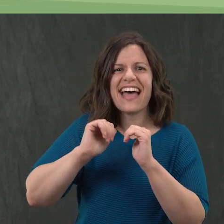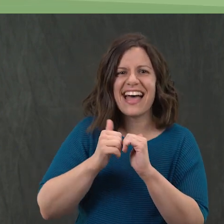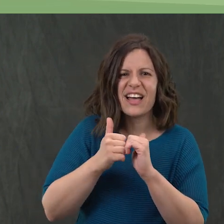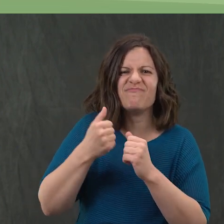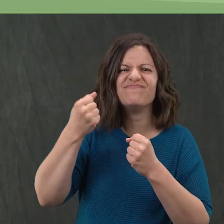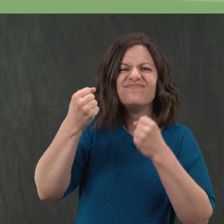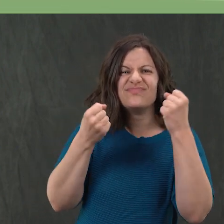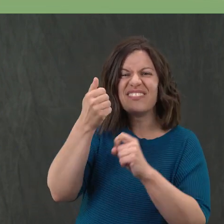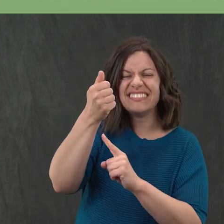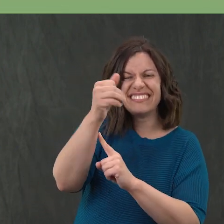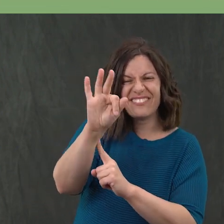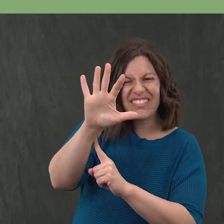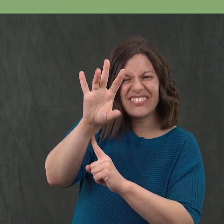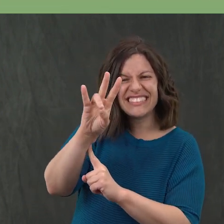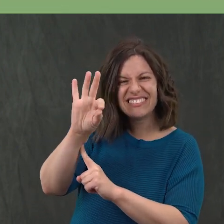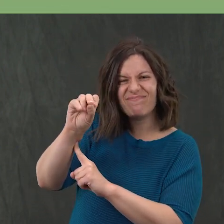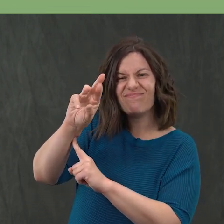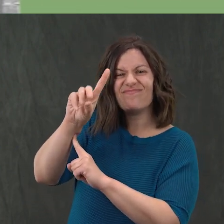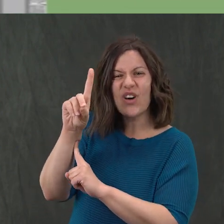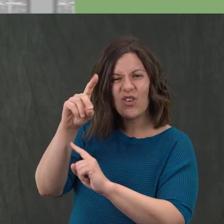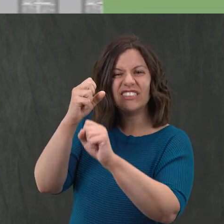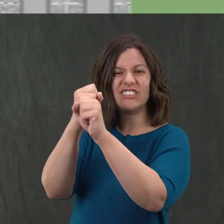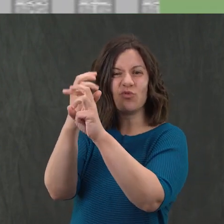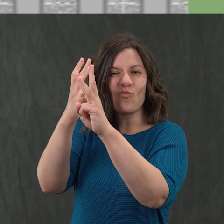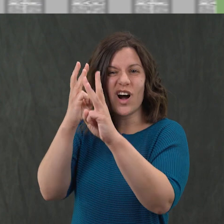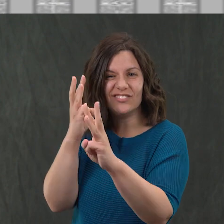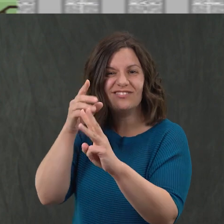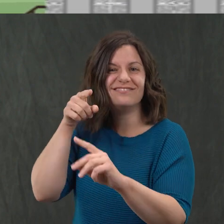1957 Ford station wagon.